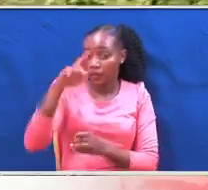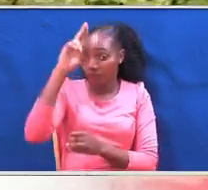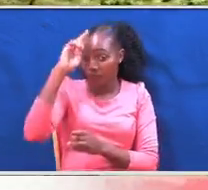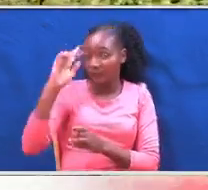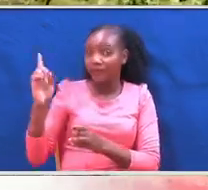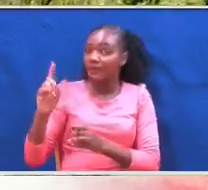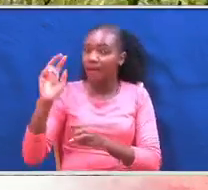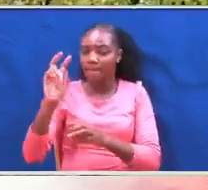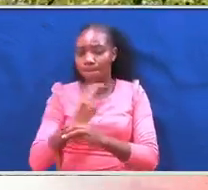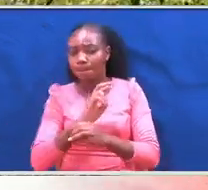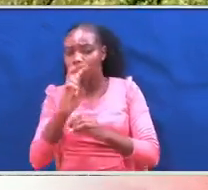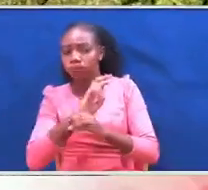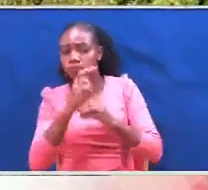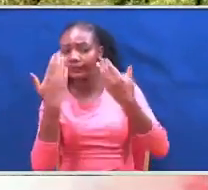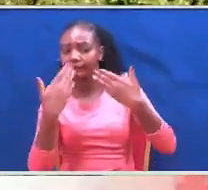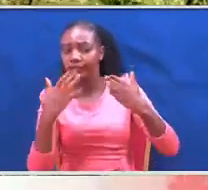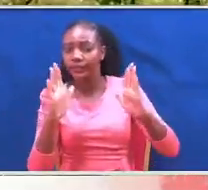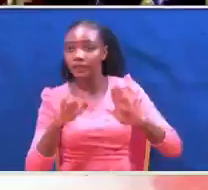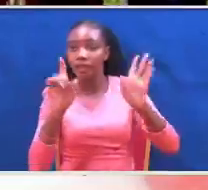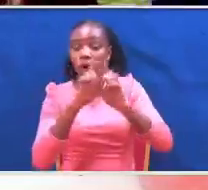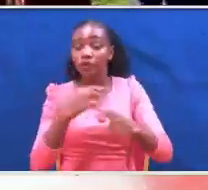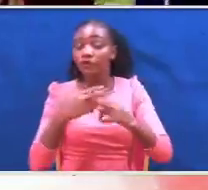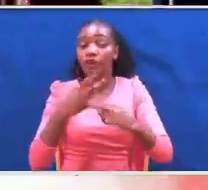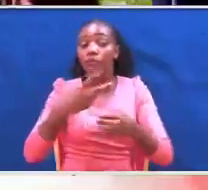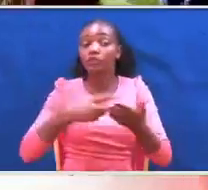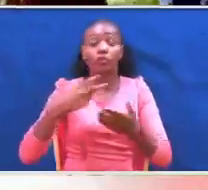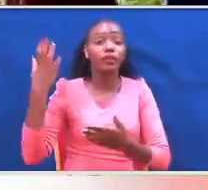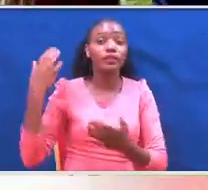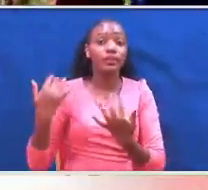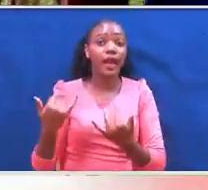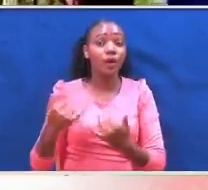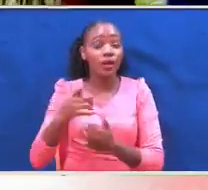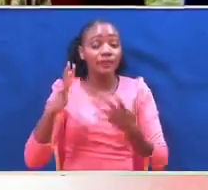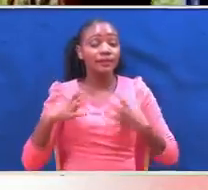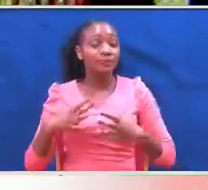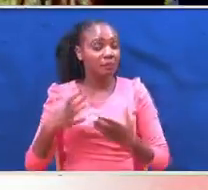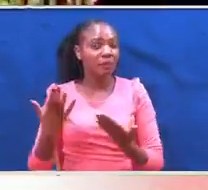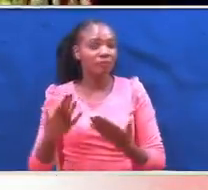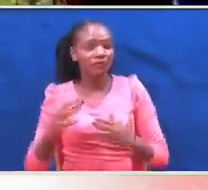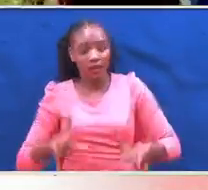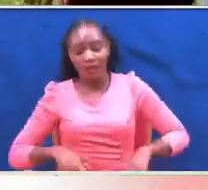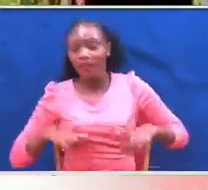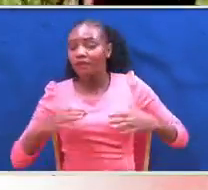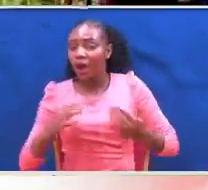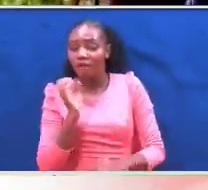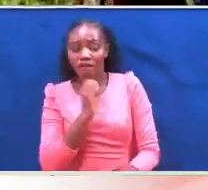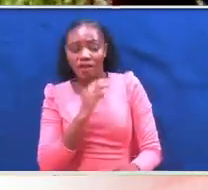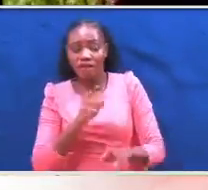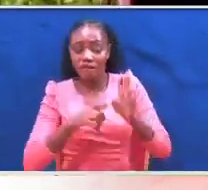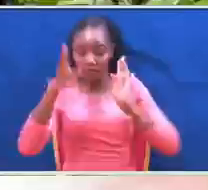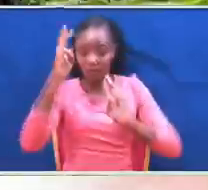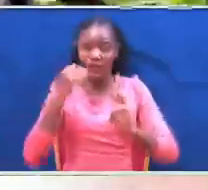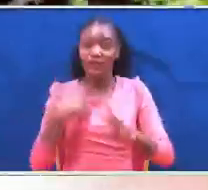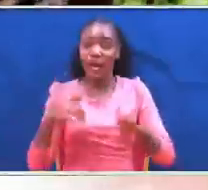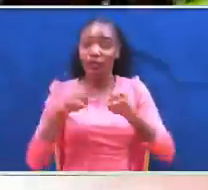Moran residents' last hope. For close to 2 weeks now, these residents have been living in fear as more and more people